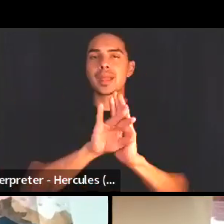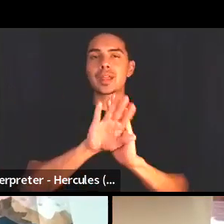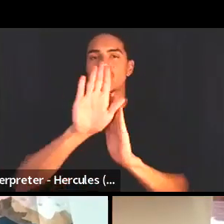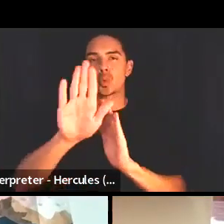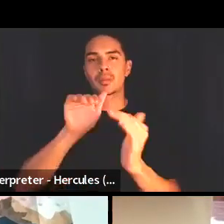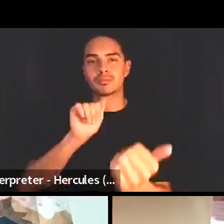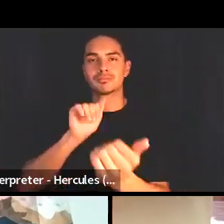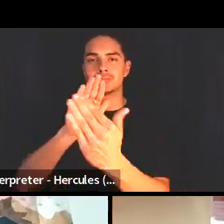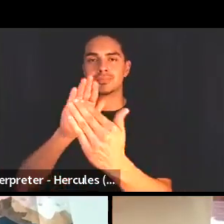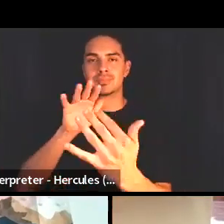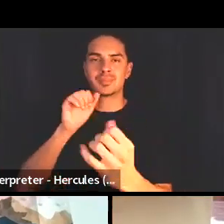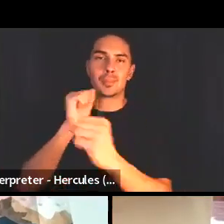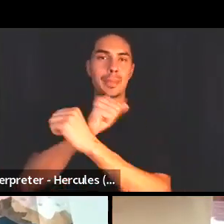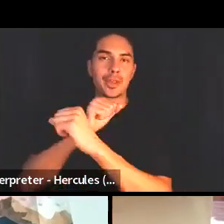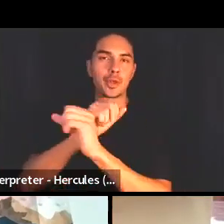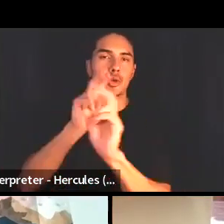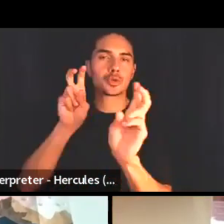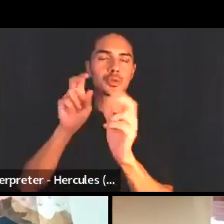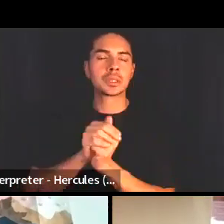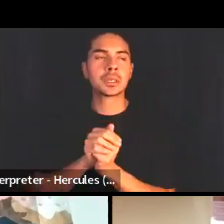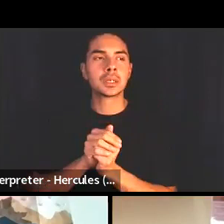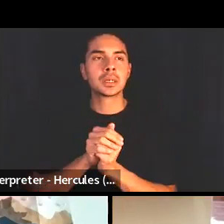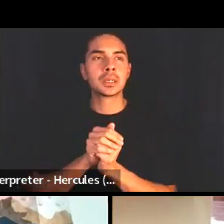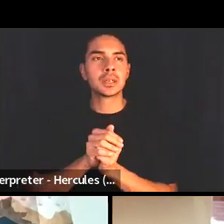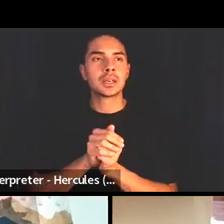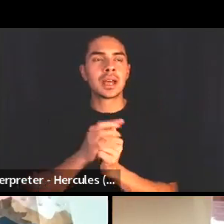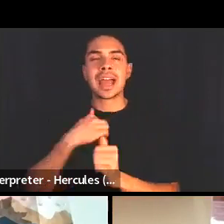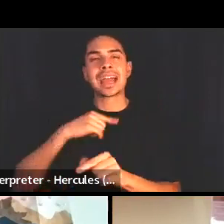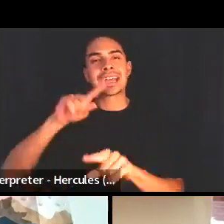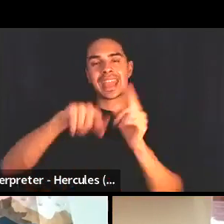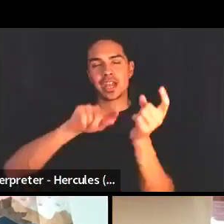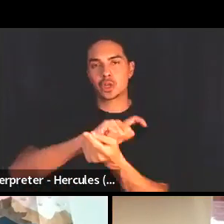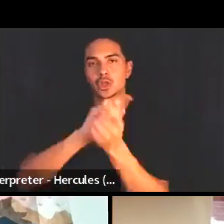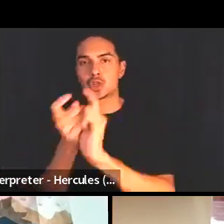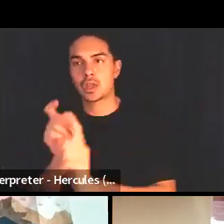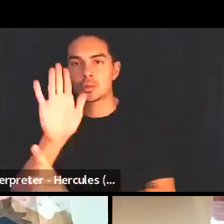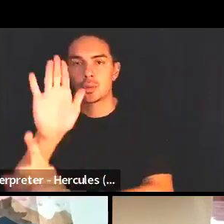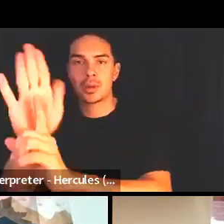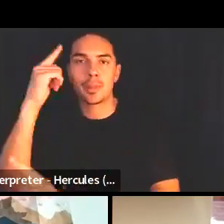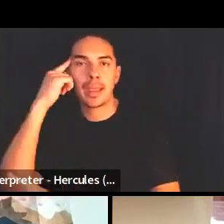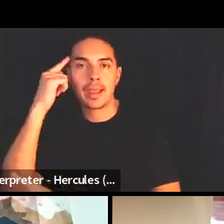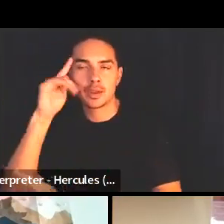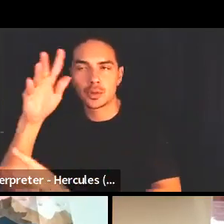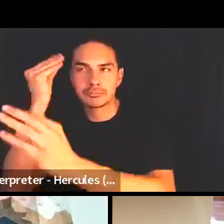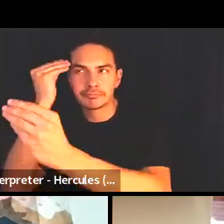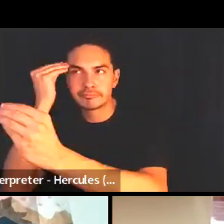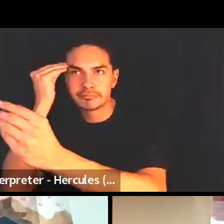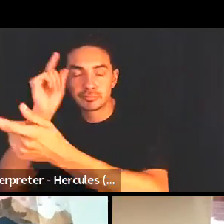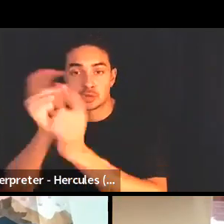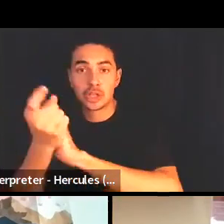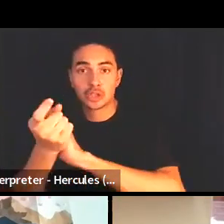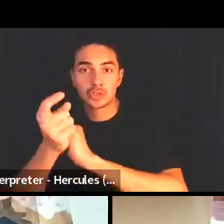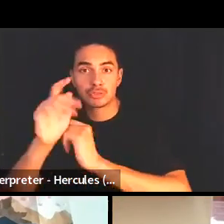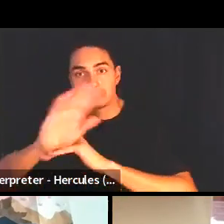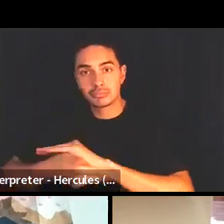I mean, we're not in the business of changing people's minds, right? But we are in the business of like